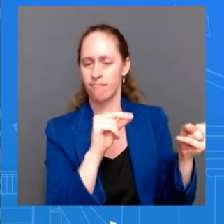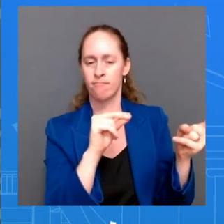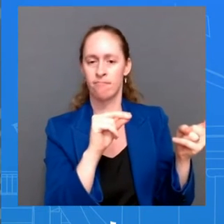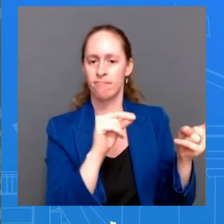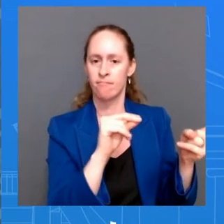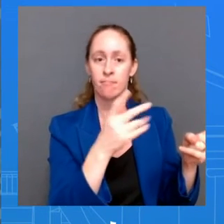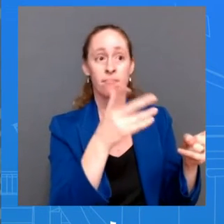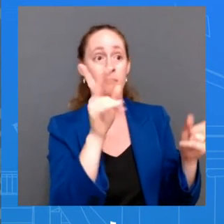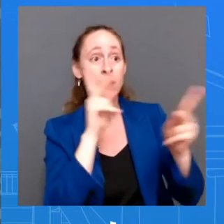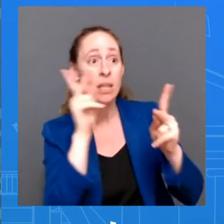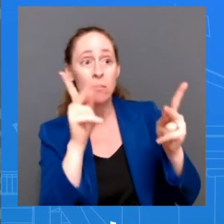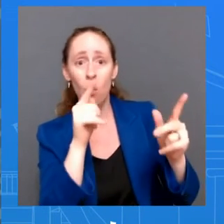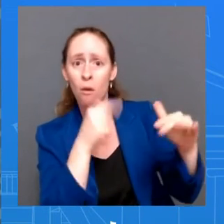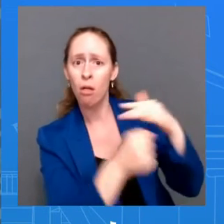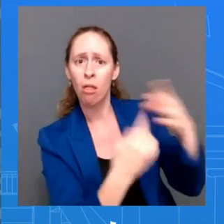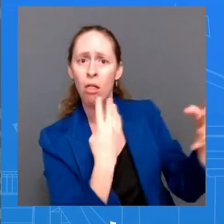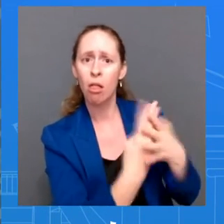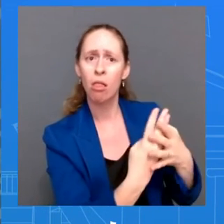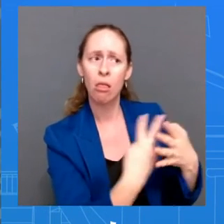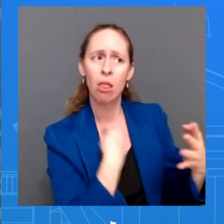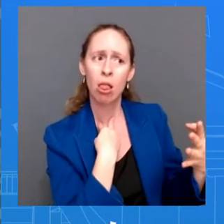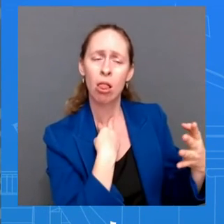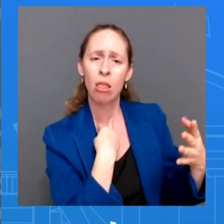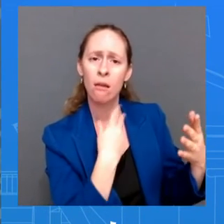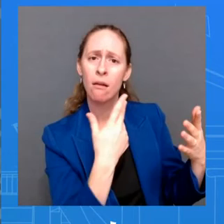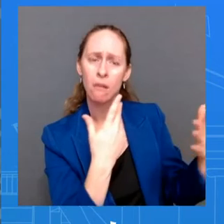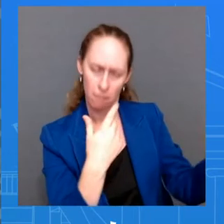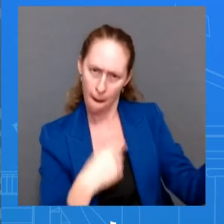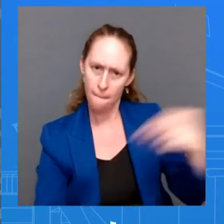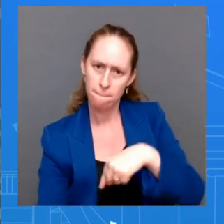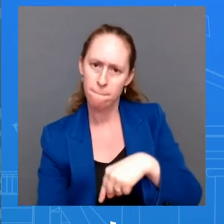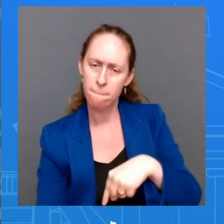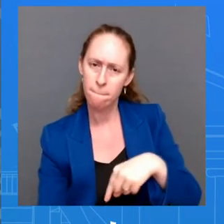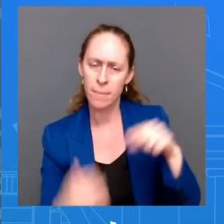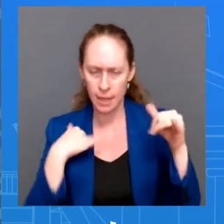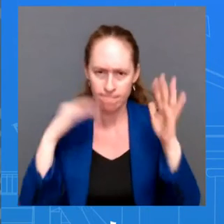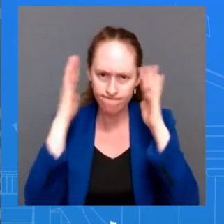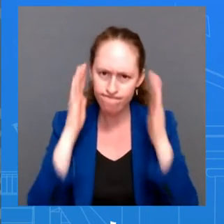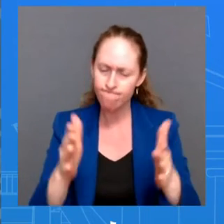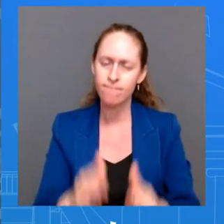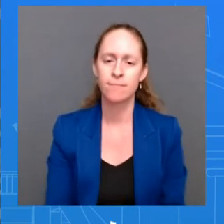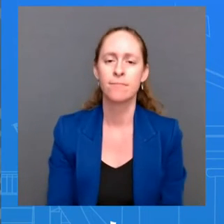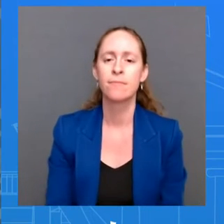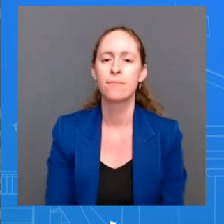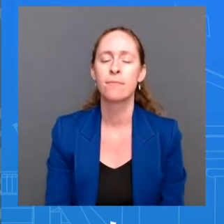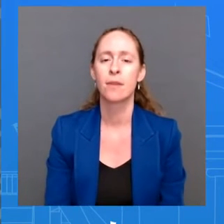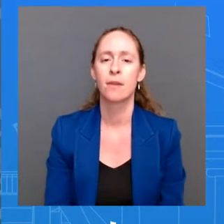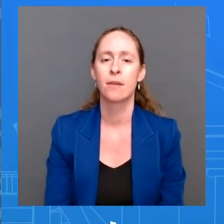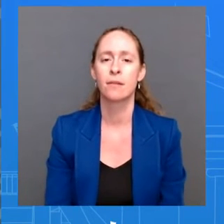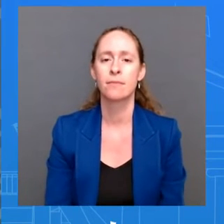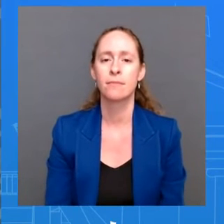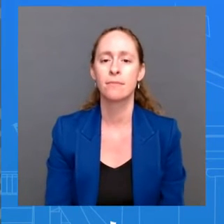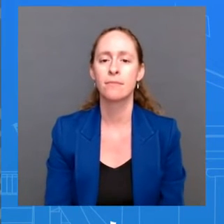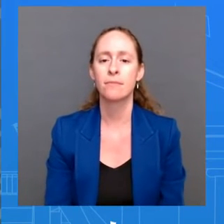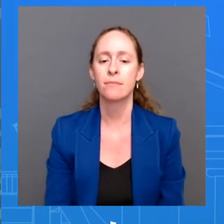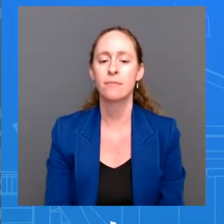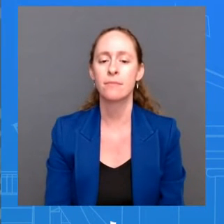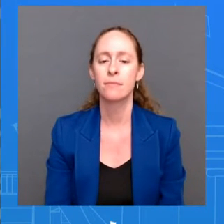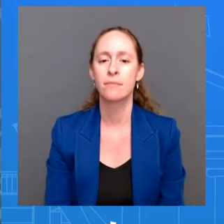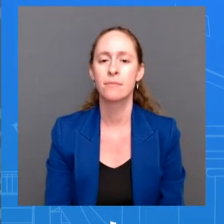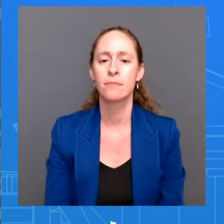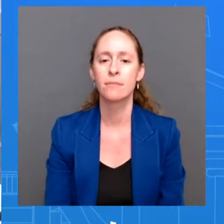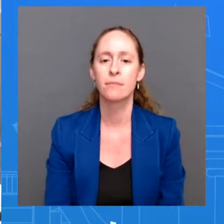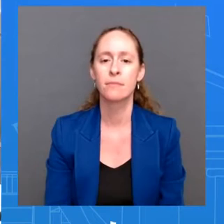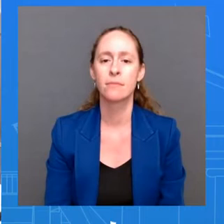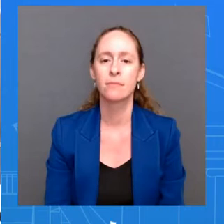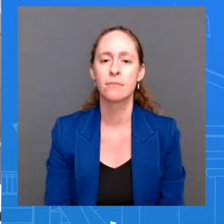that's what you're seeing right now. Karine, thank you. Going back to getting the Inflation Reduction Act passed, how does the